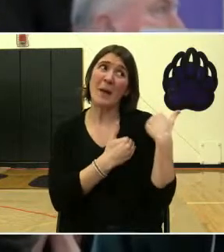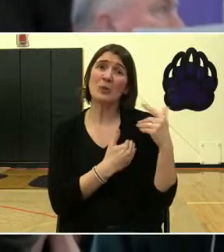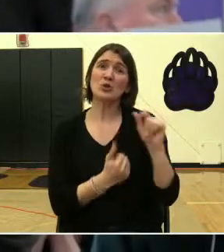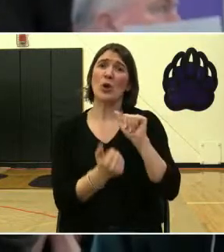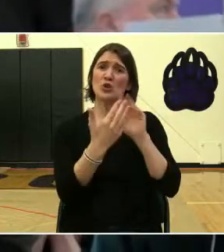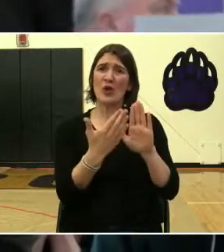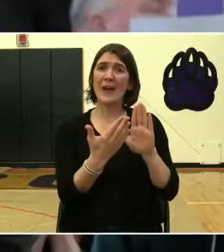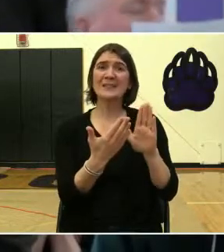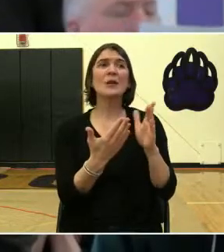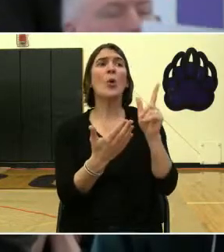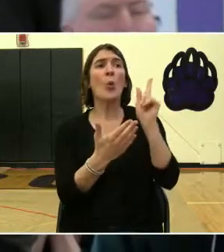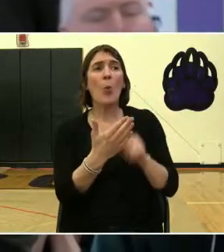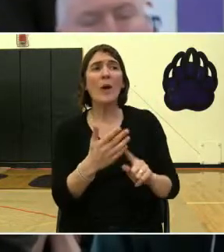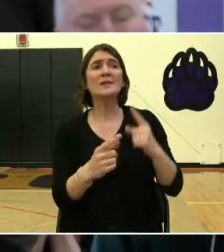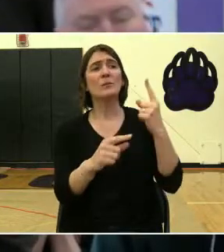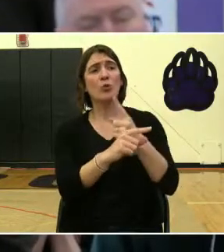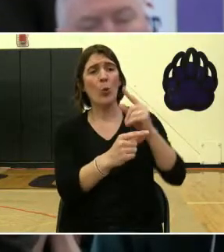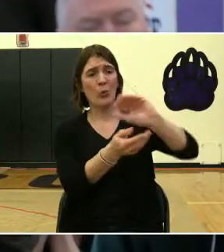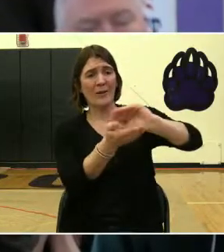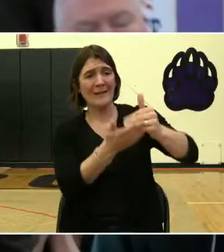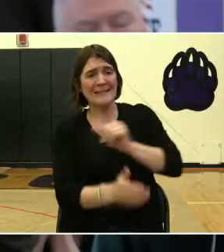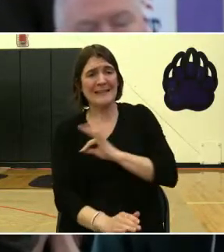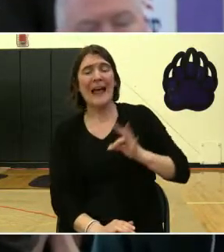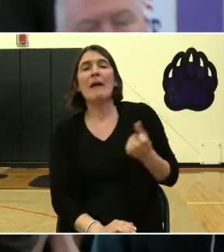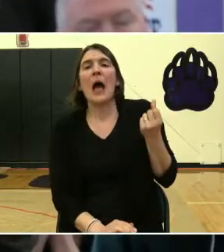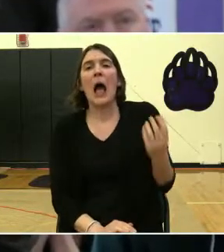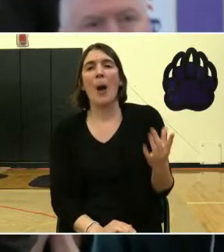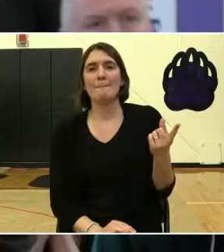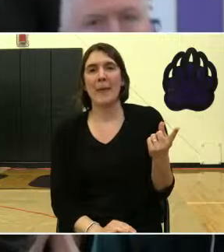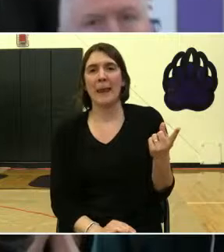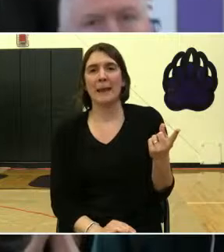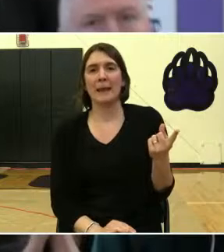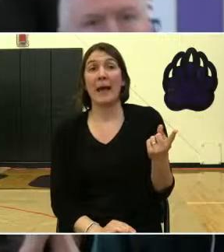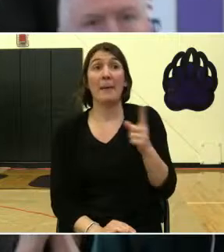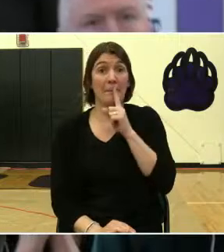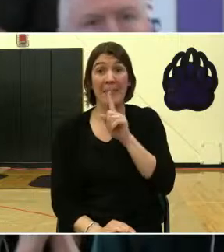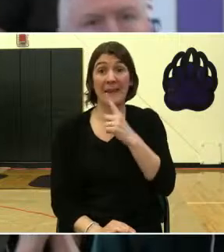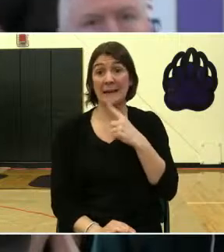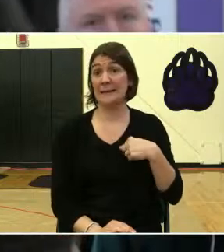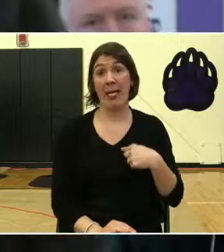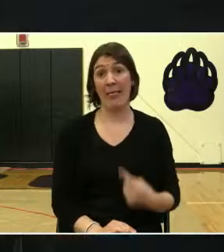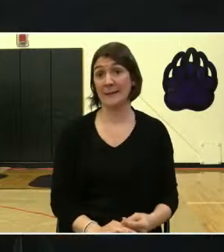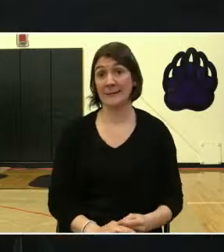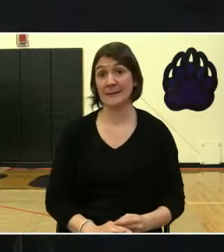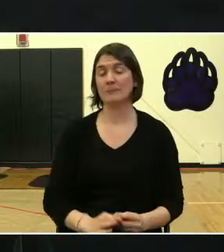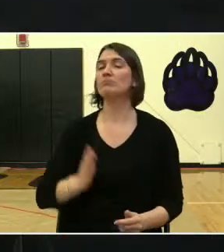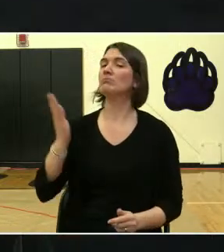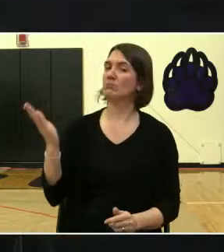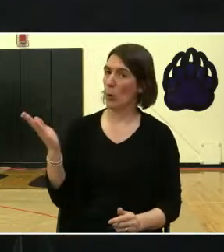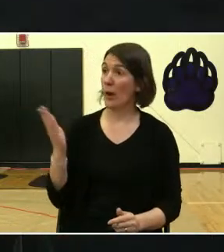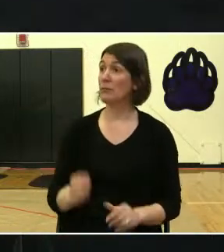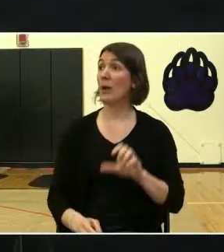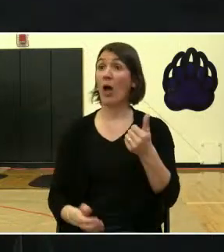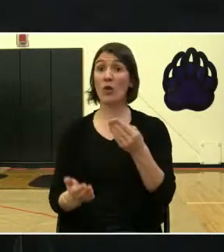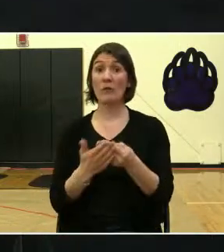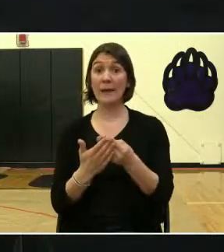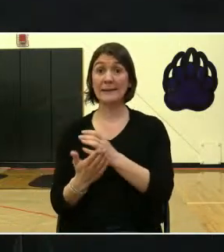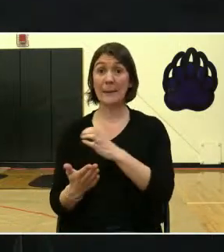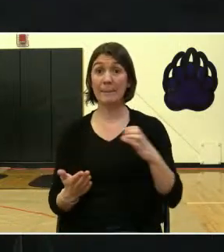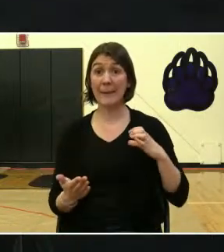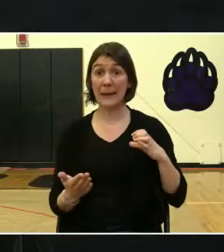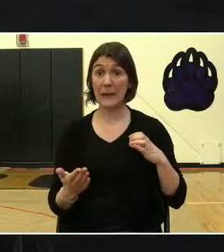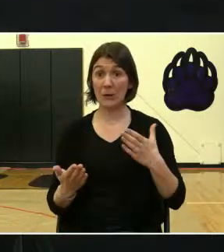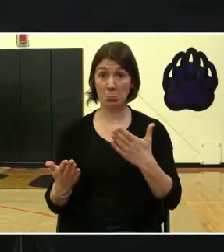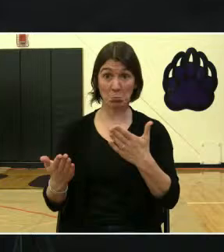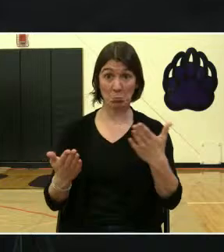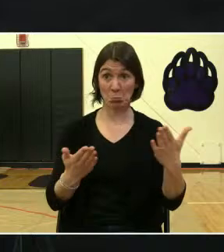to address what is the appropriate level of Staffing and they never did if any other members of the finance committee